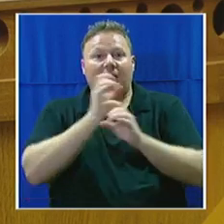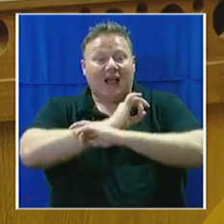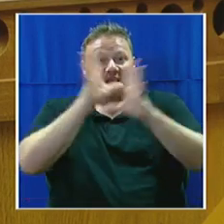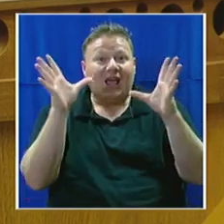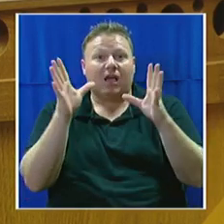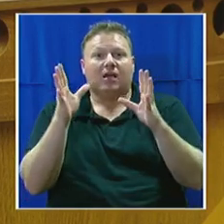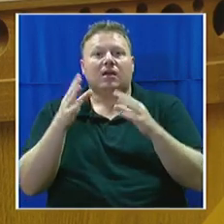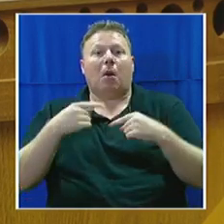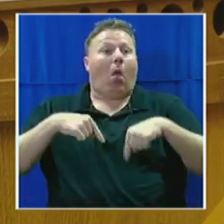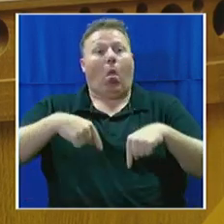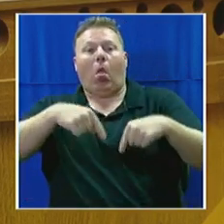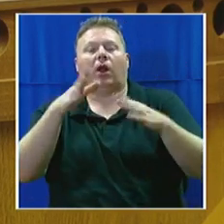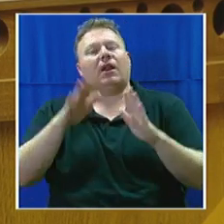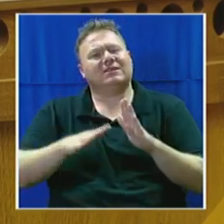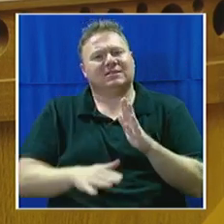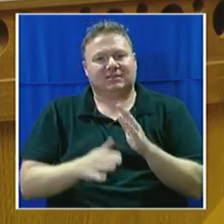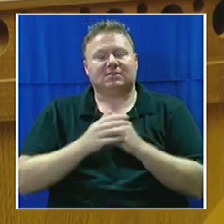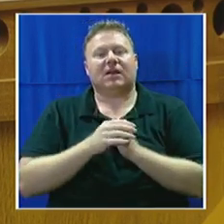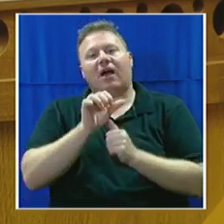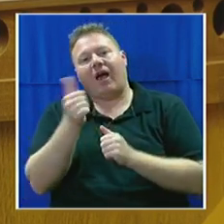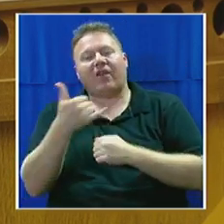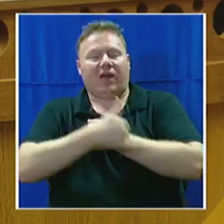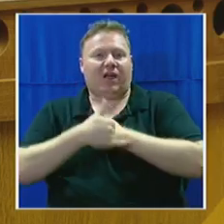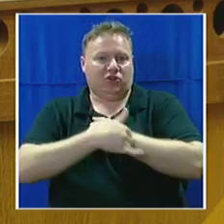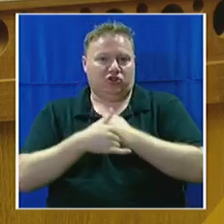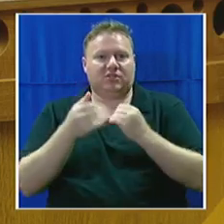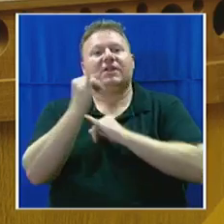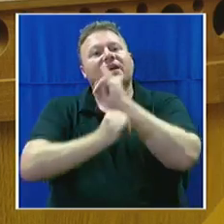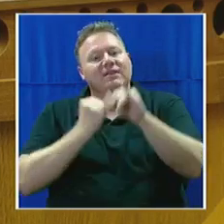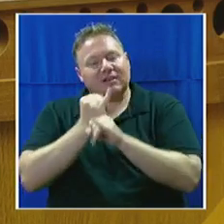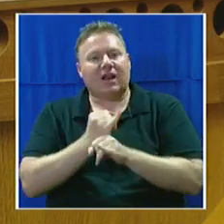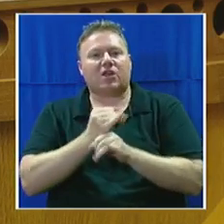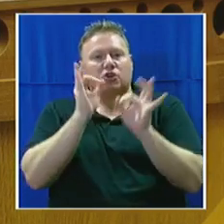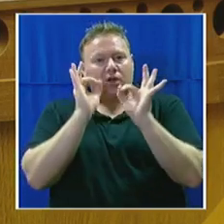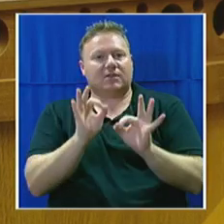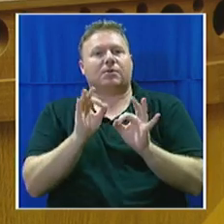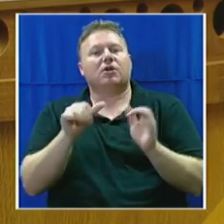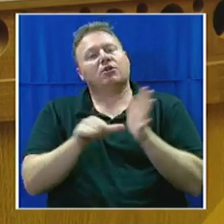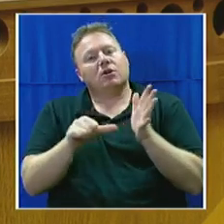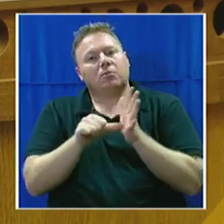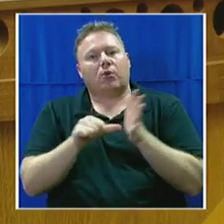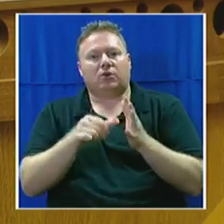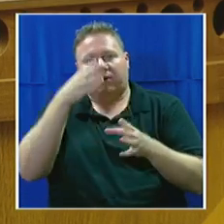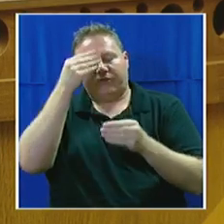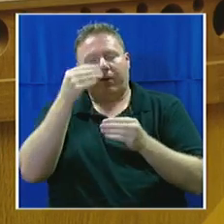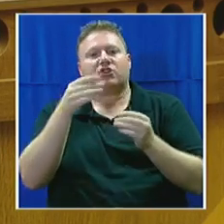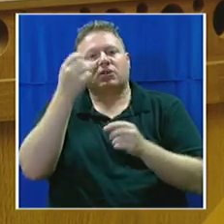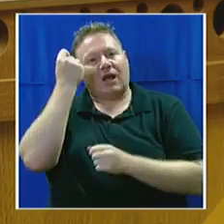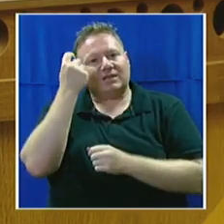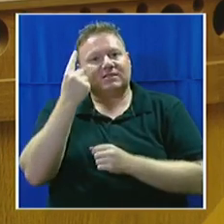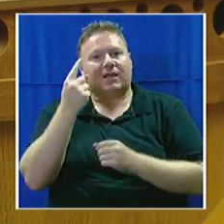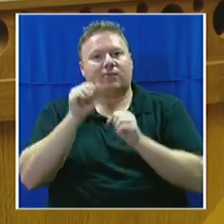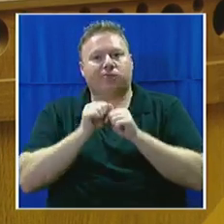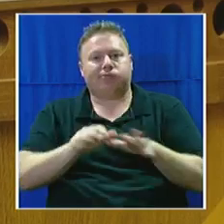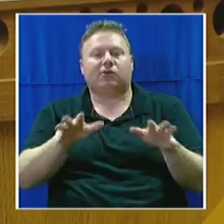reduce hysteria and give other countries and international experts important information in understanding the spread of